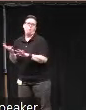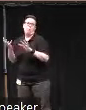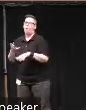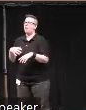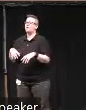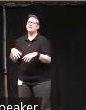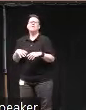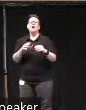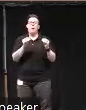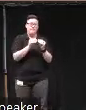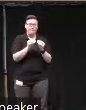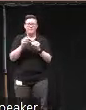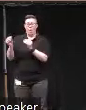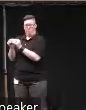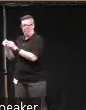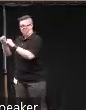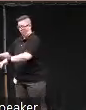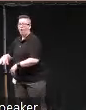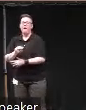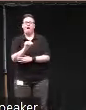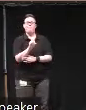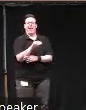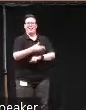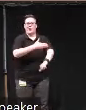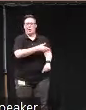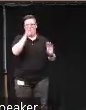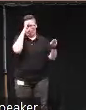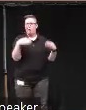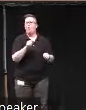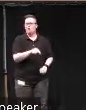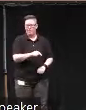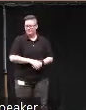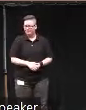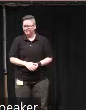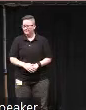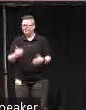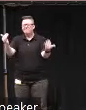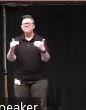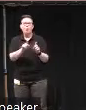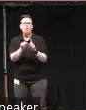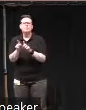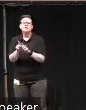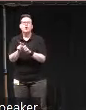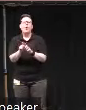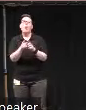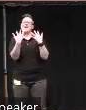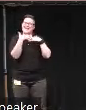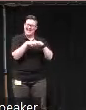to Meliora. We also want to focus more on the integration than